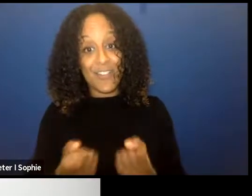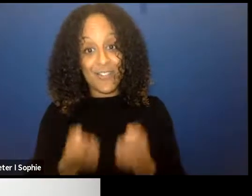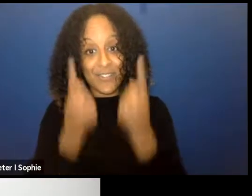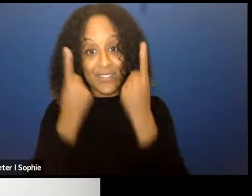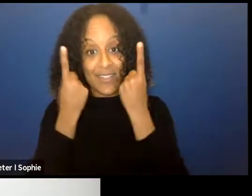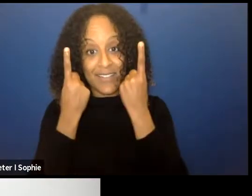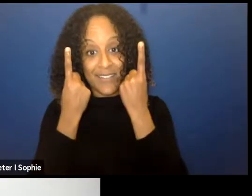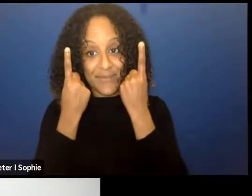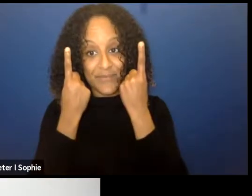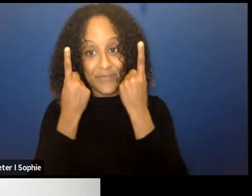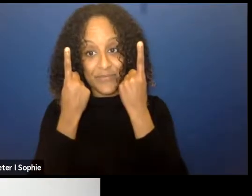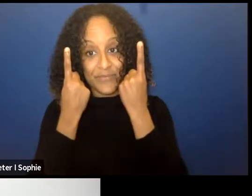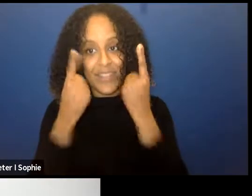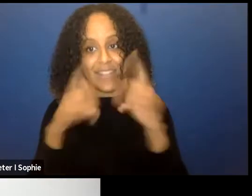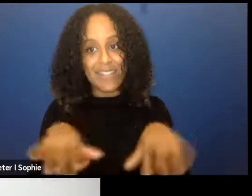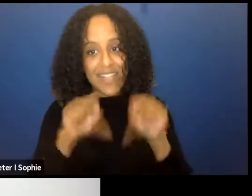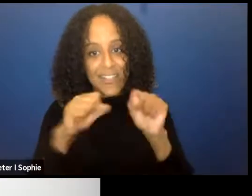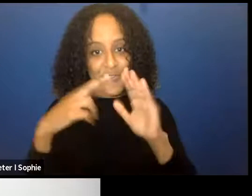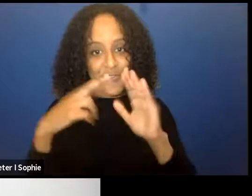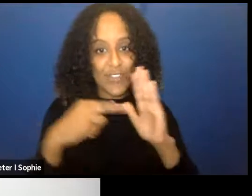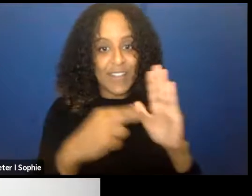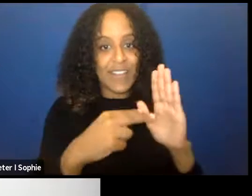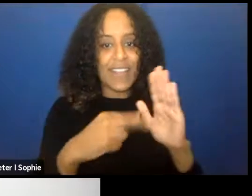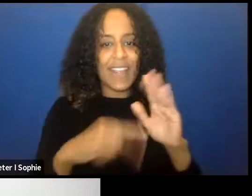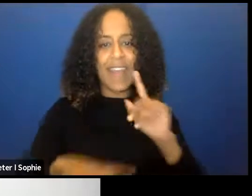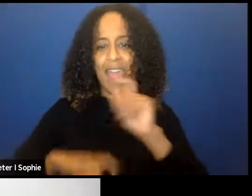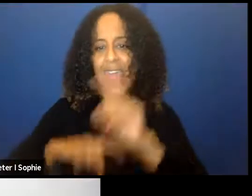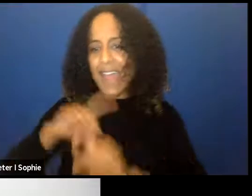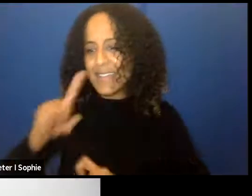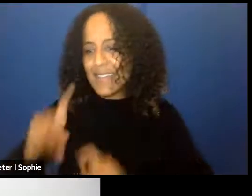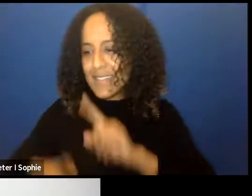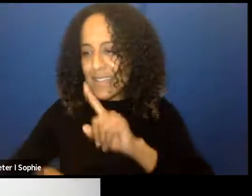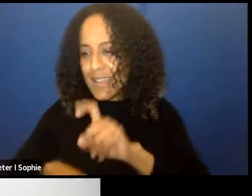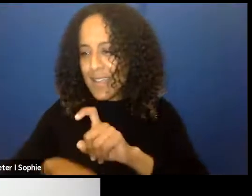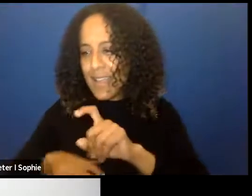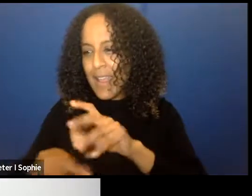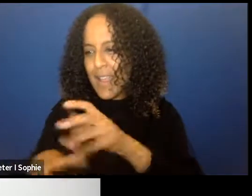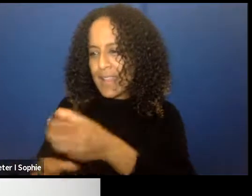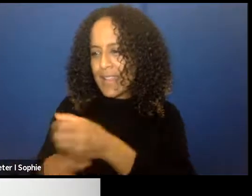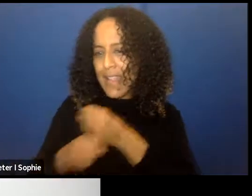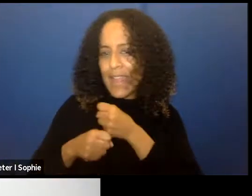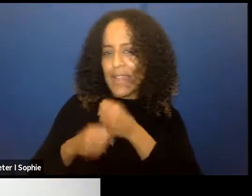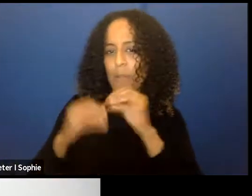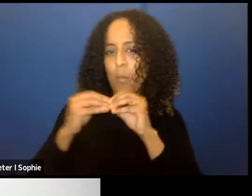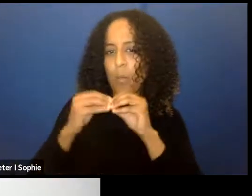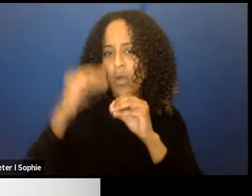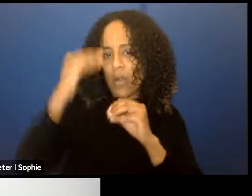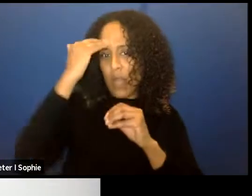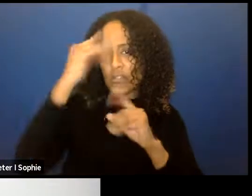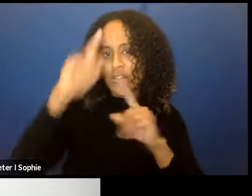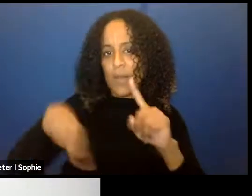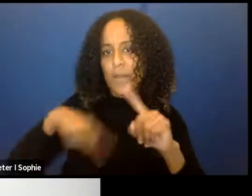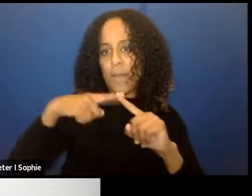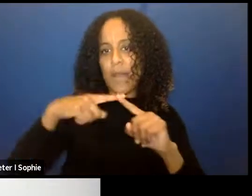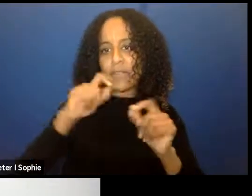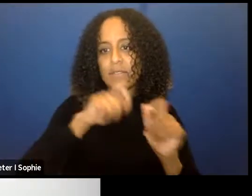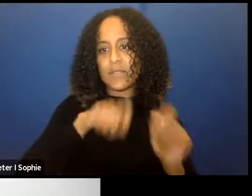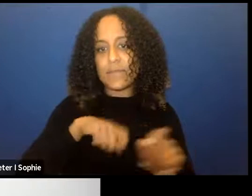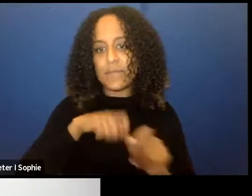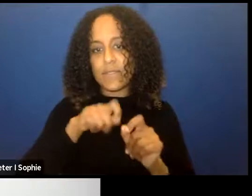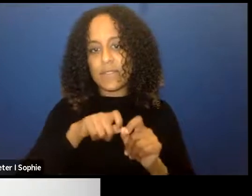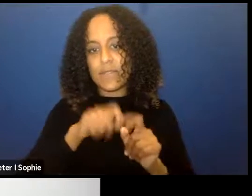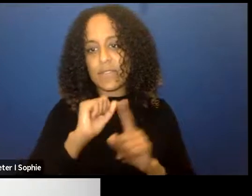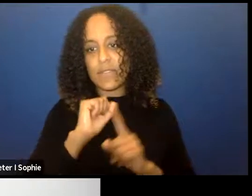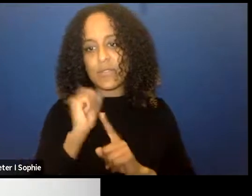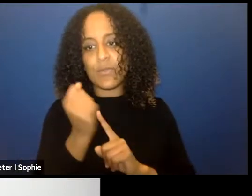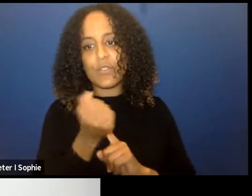it takes reading and asking questions and getting more knowledge about particular situations. So I always